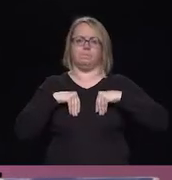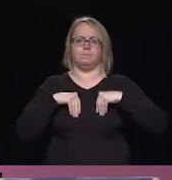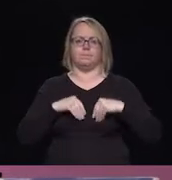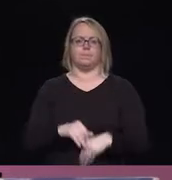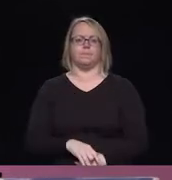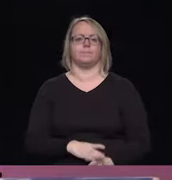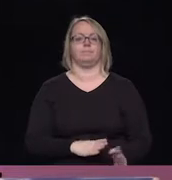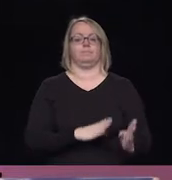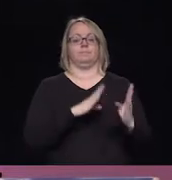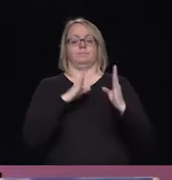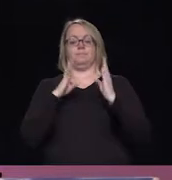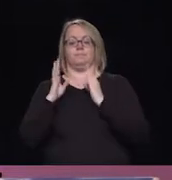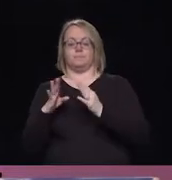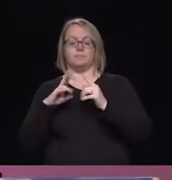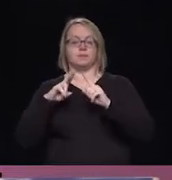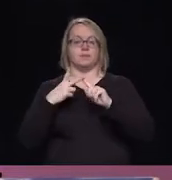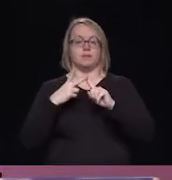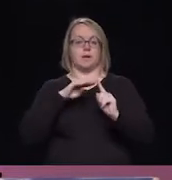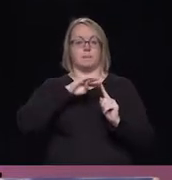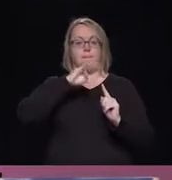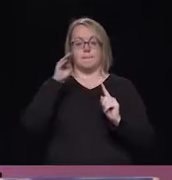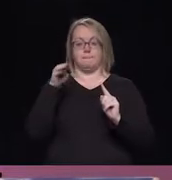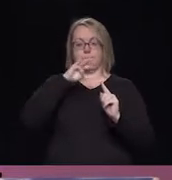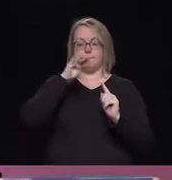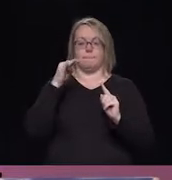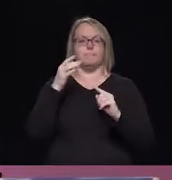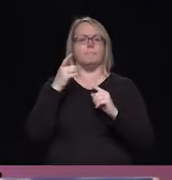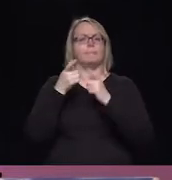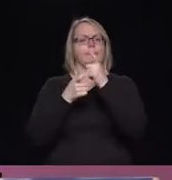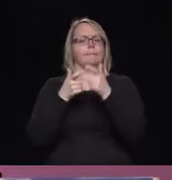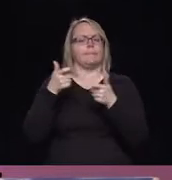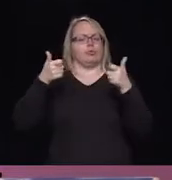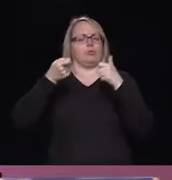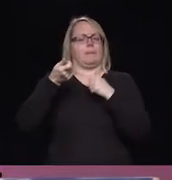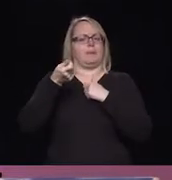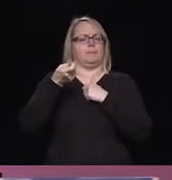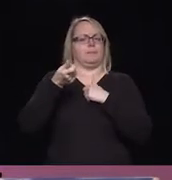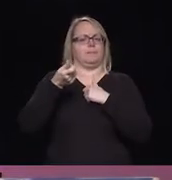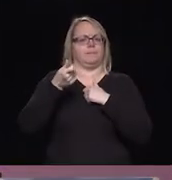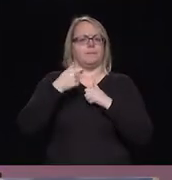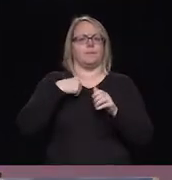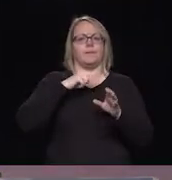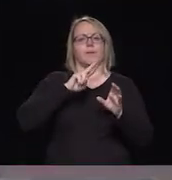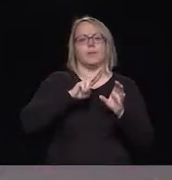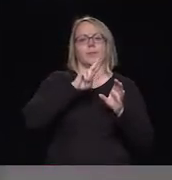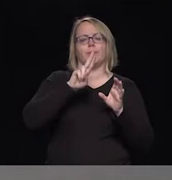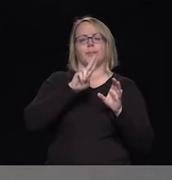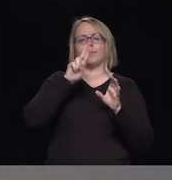You want to stop short of that darker blue part of the sky.